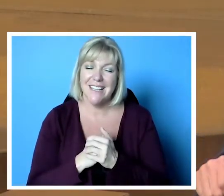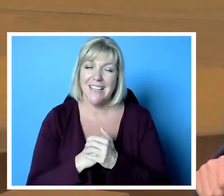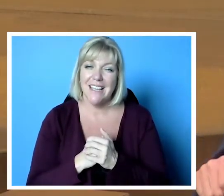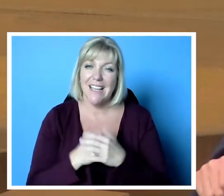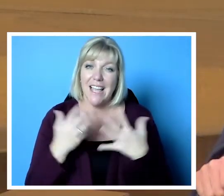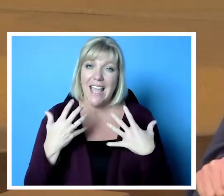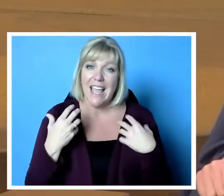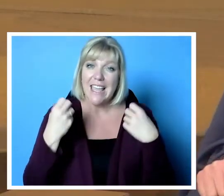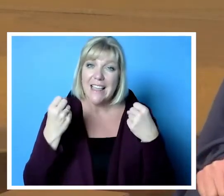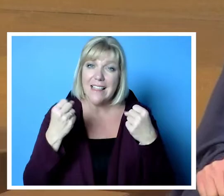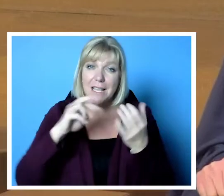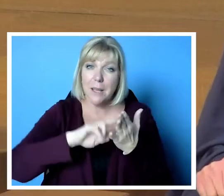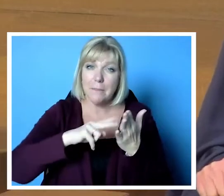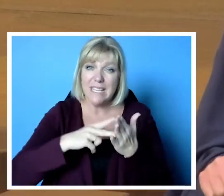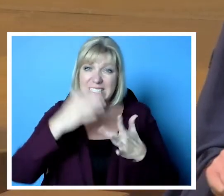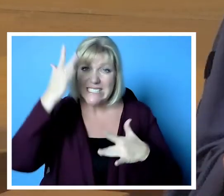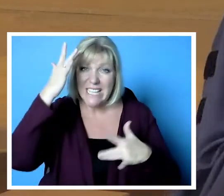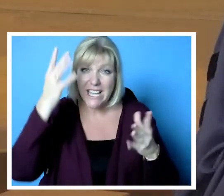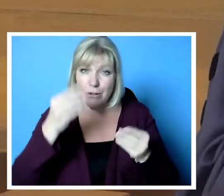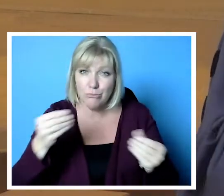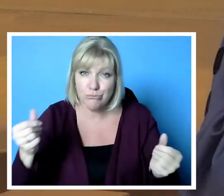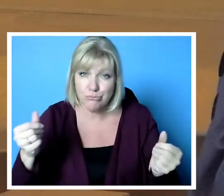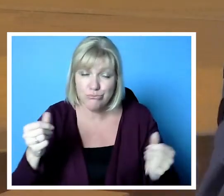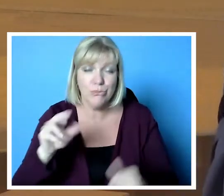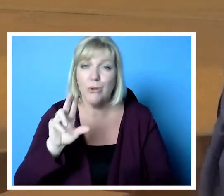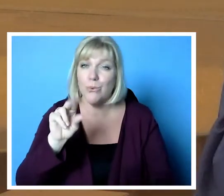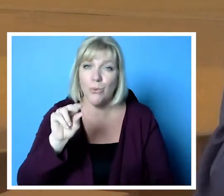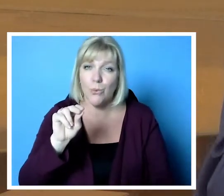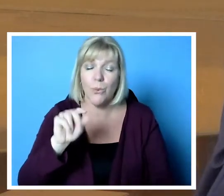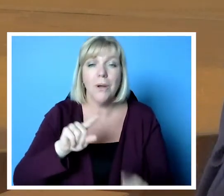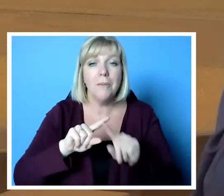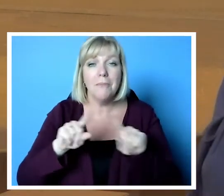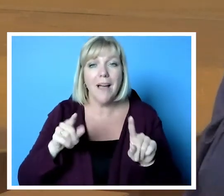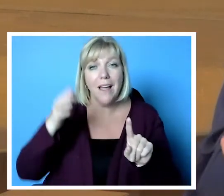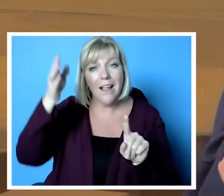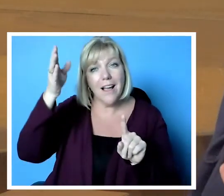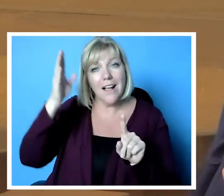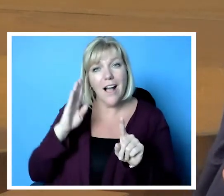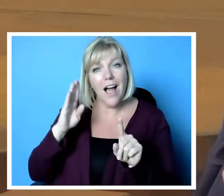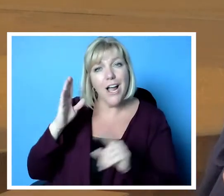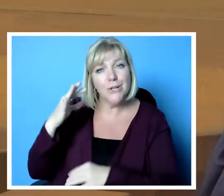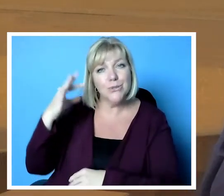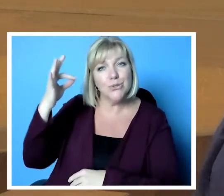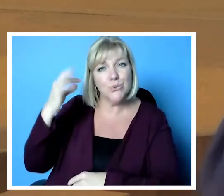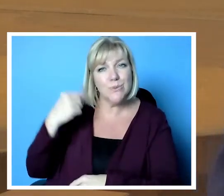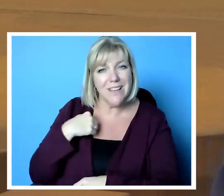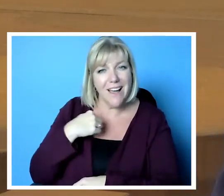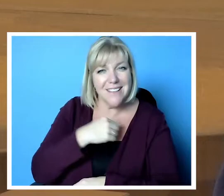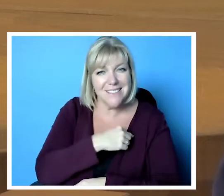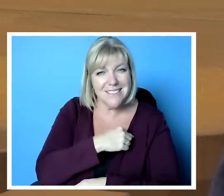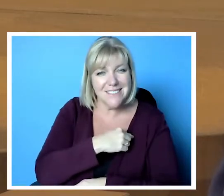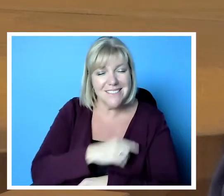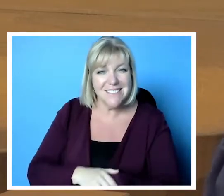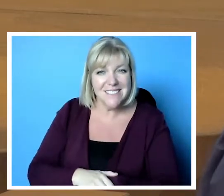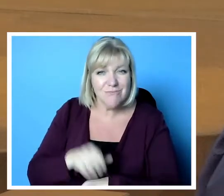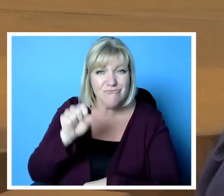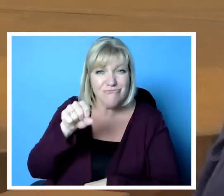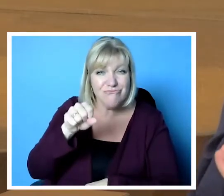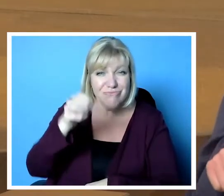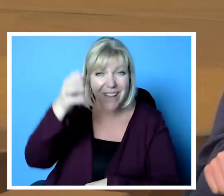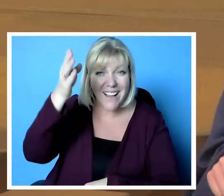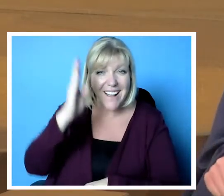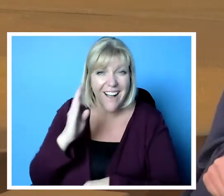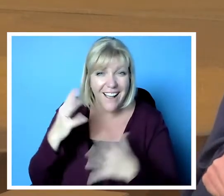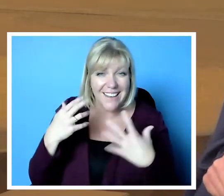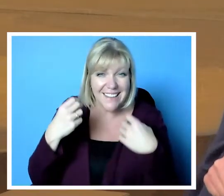of illness, but rather a belief that God is choosing us. God is